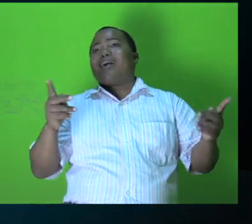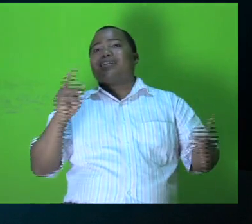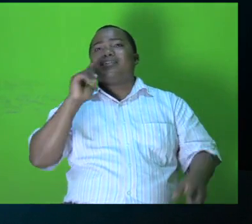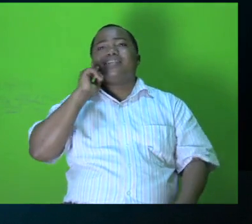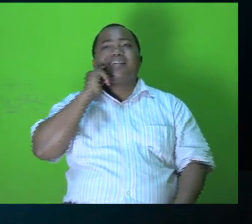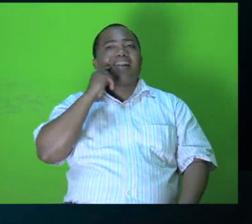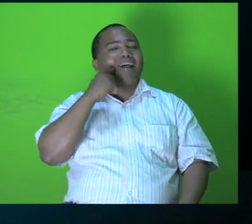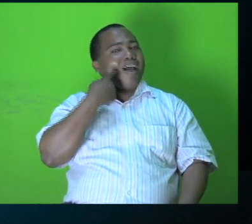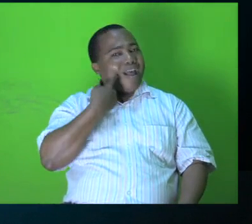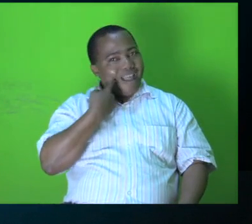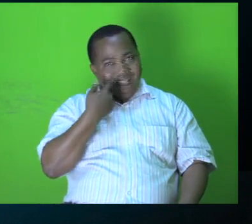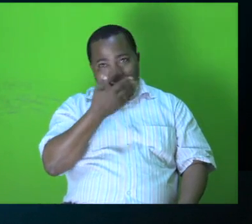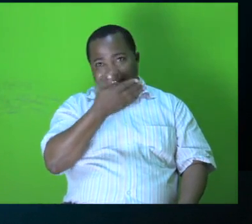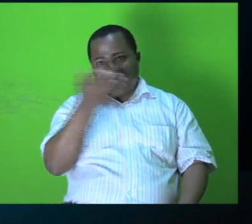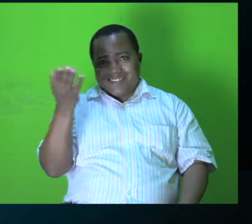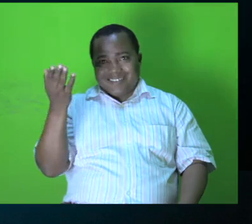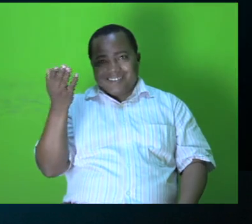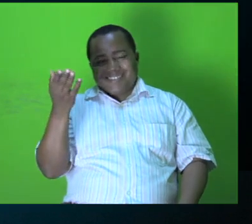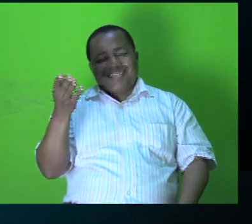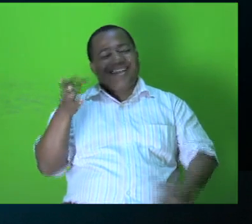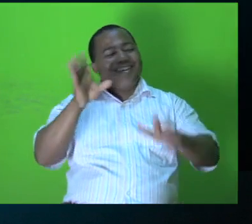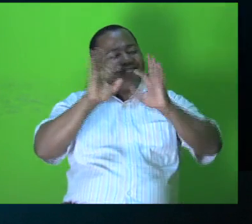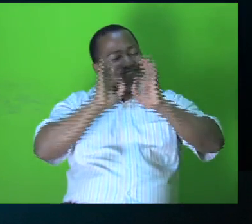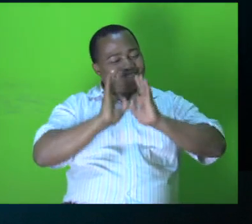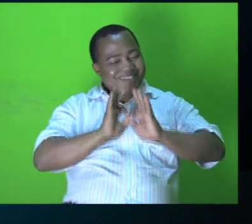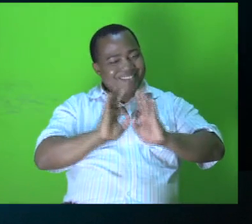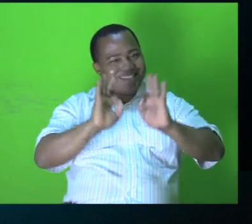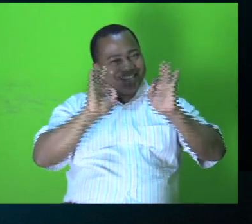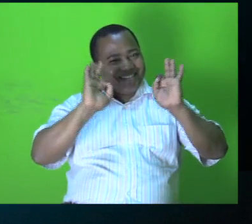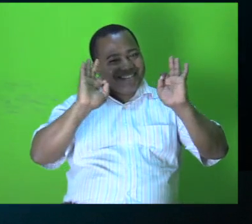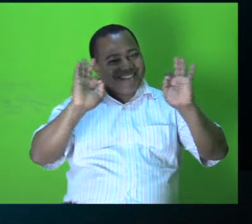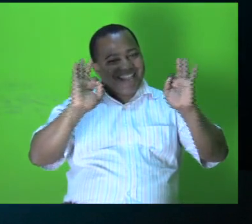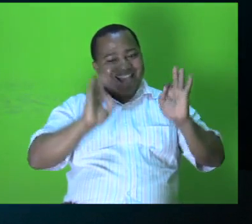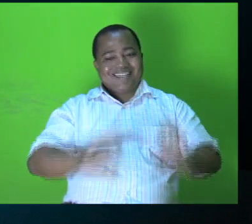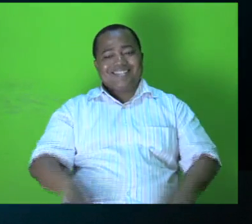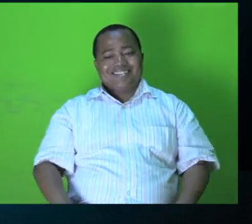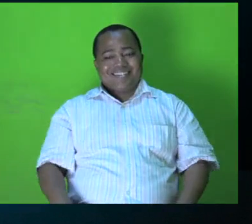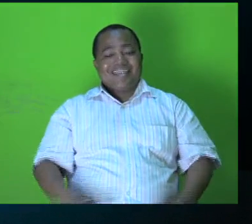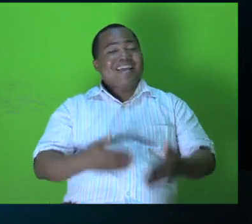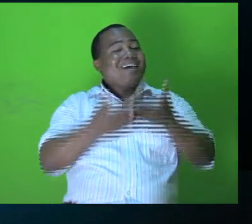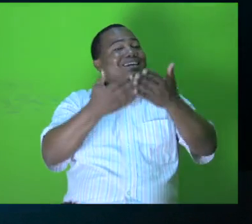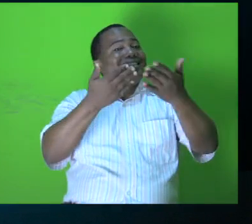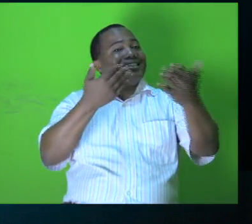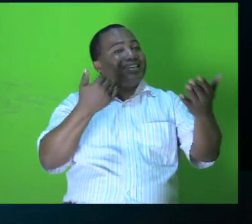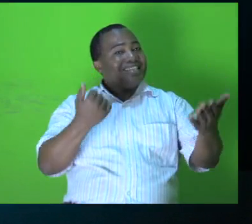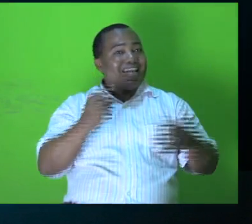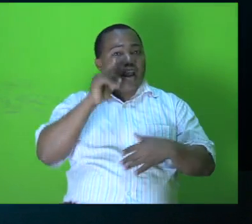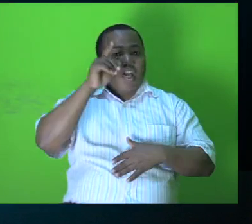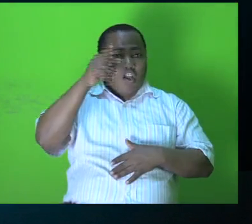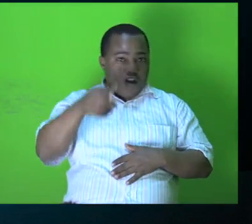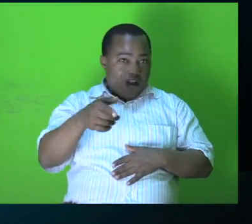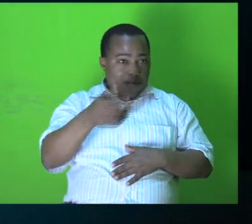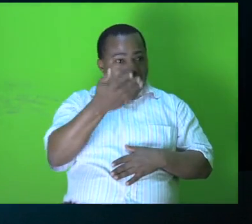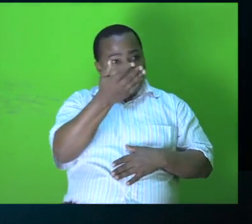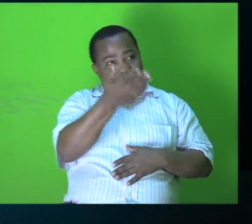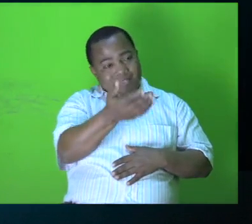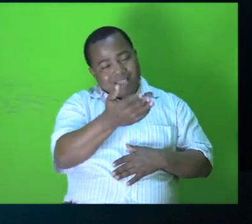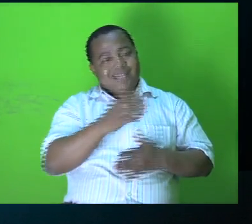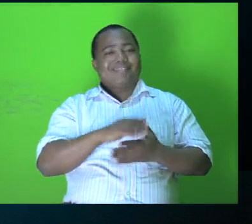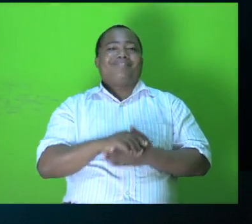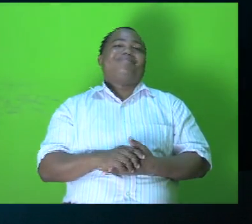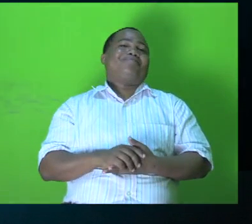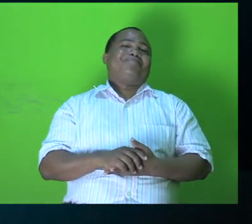try, my dears. Very nice. The reason behind is